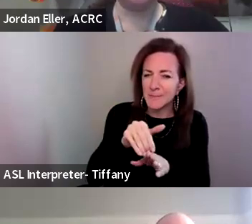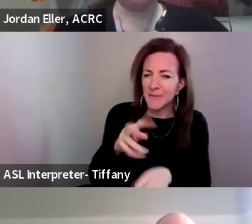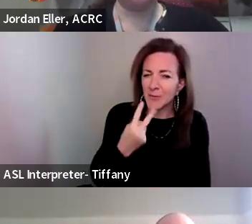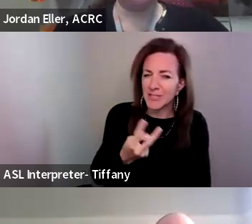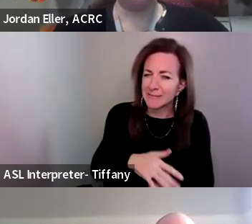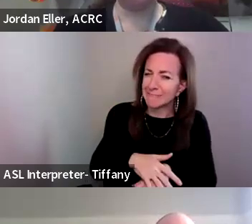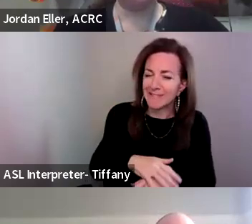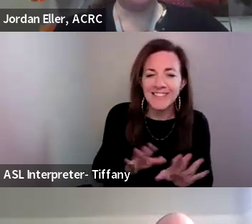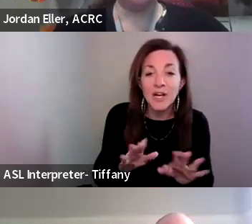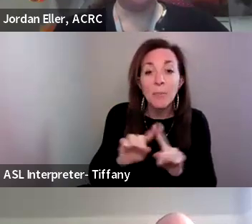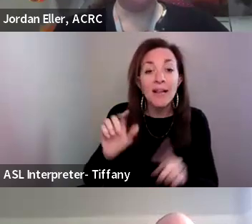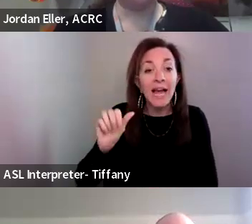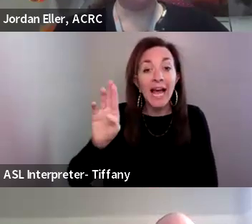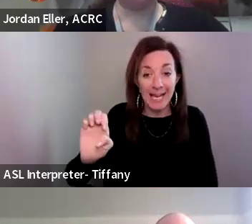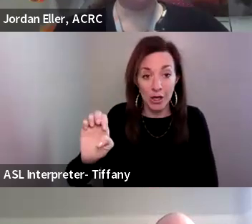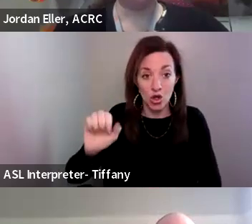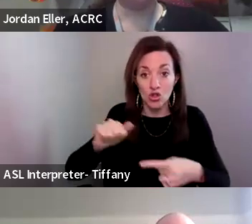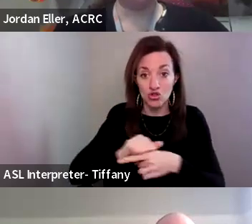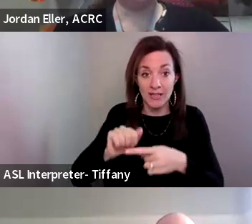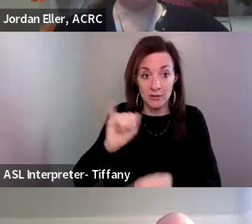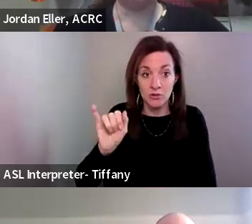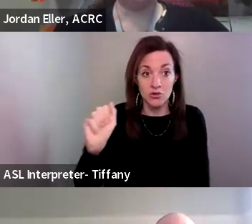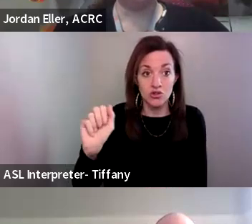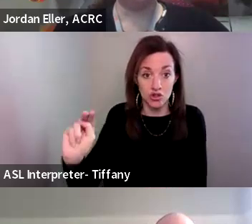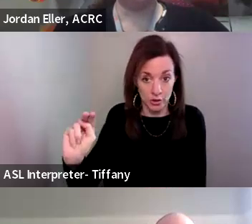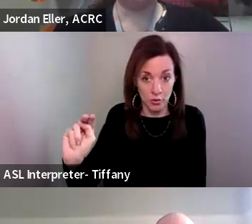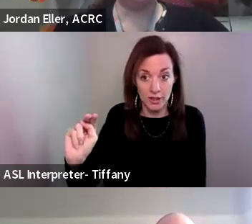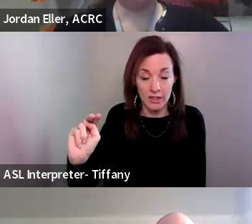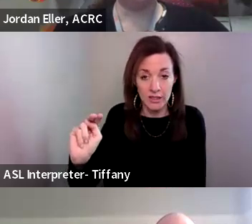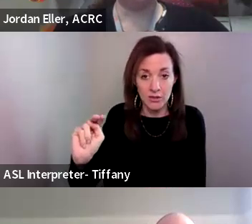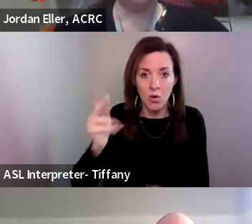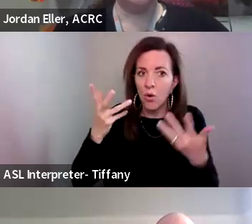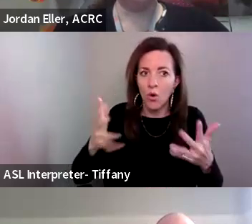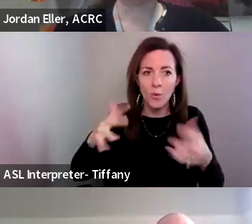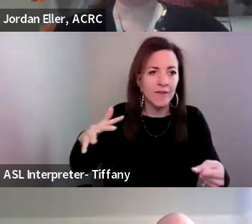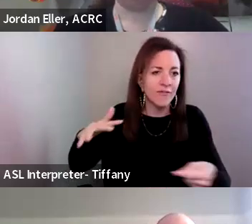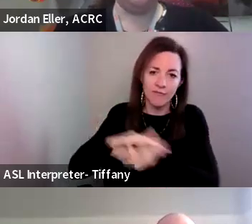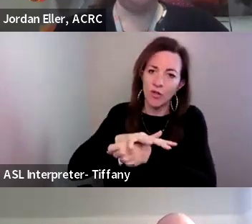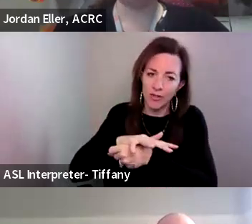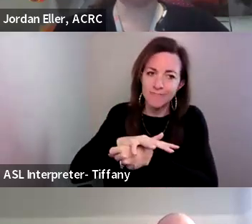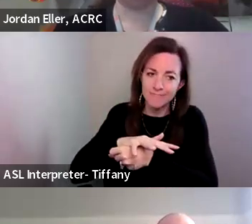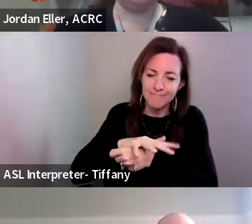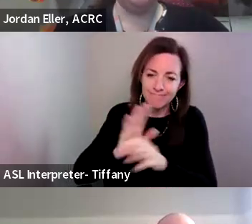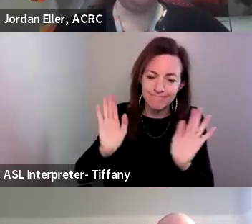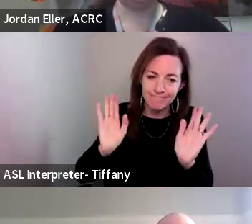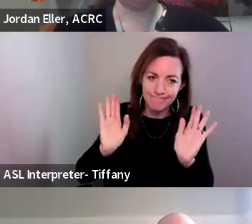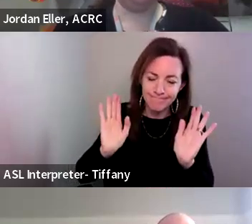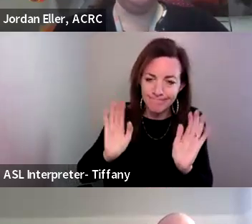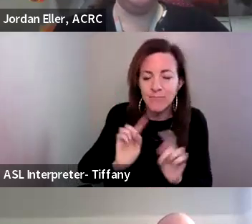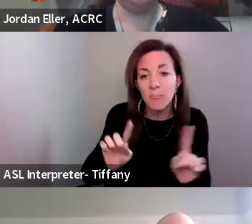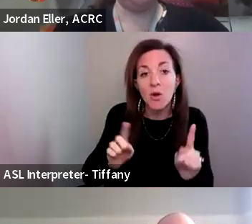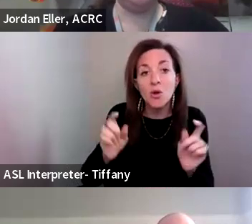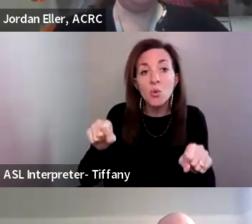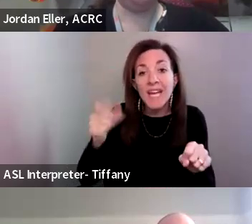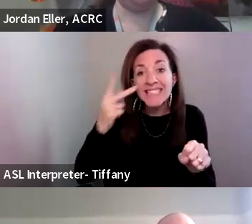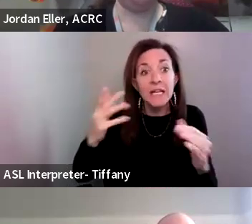And the ACRE training in January is already full, but you can see the